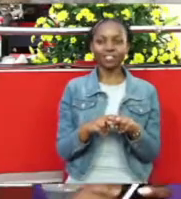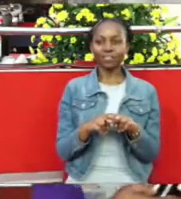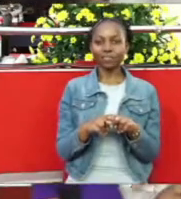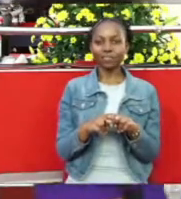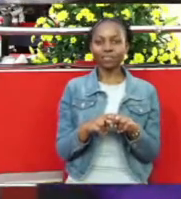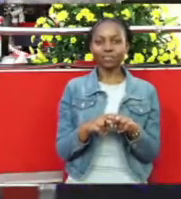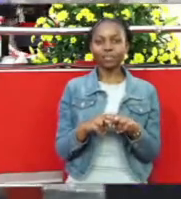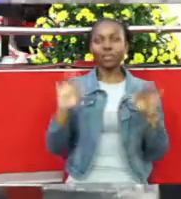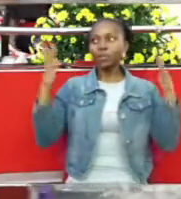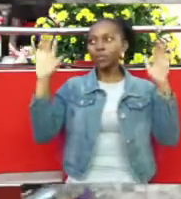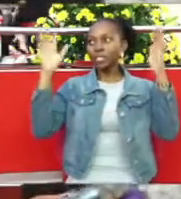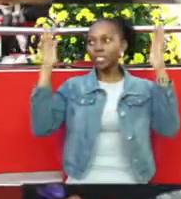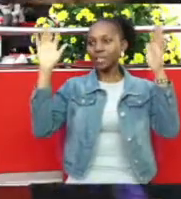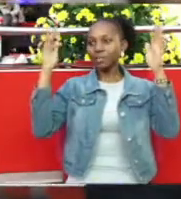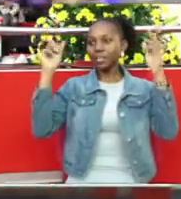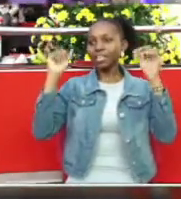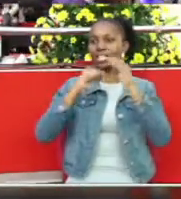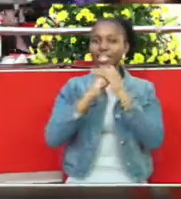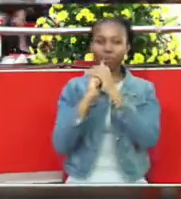let's appreciate the worship team.